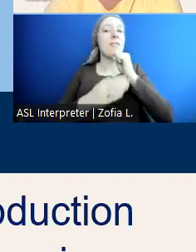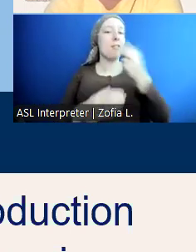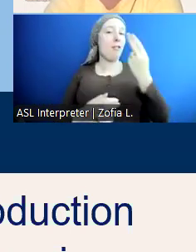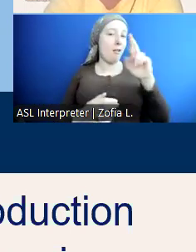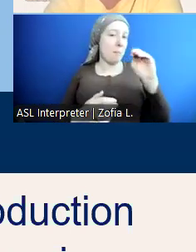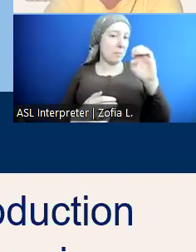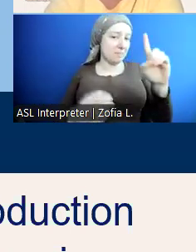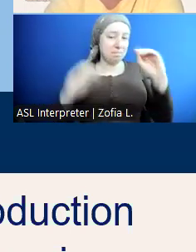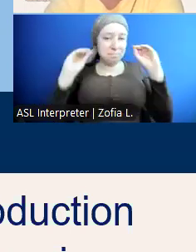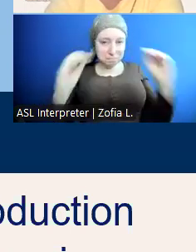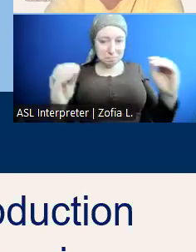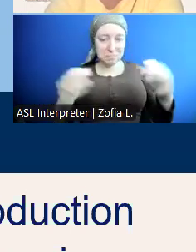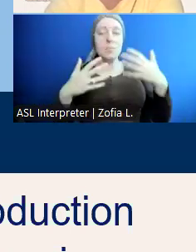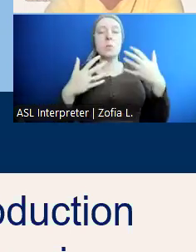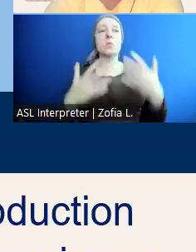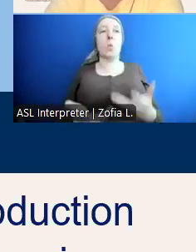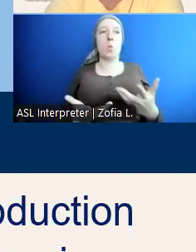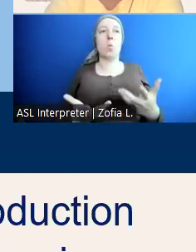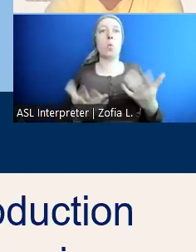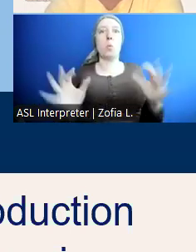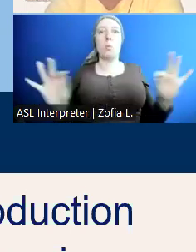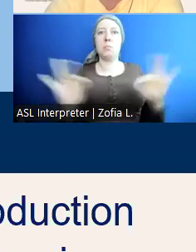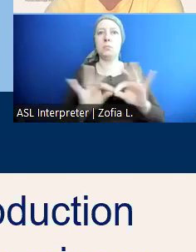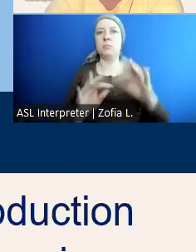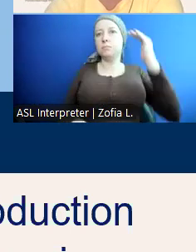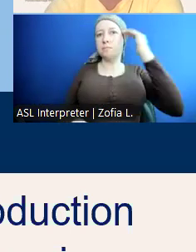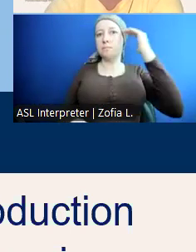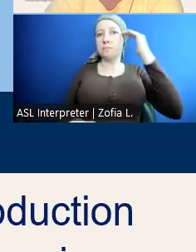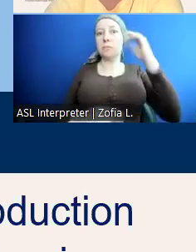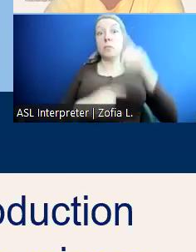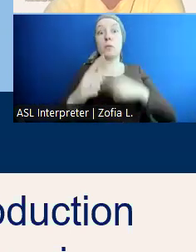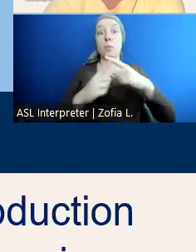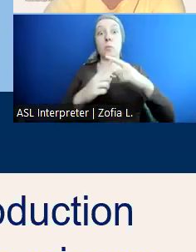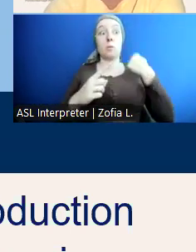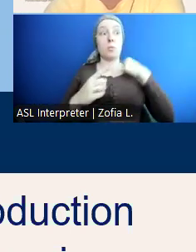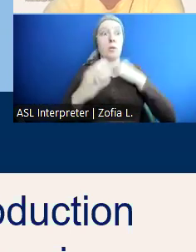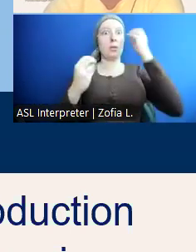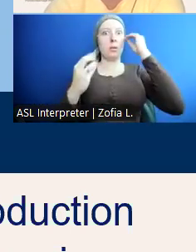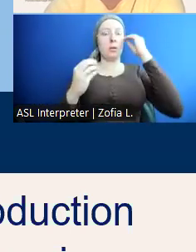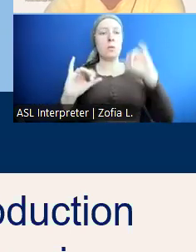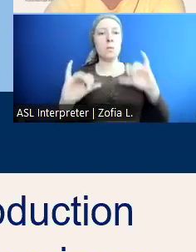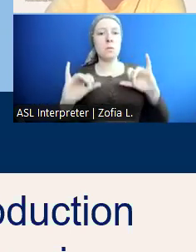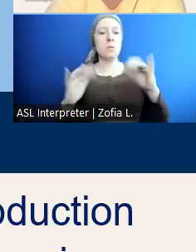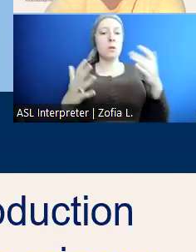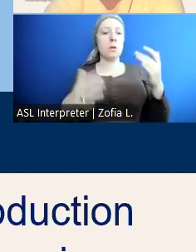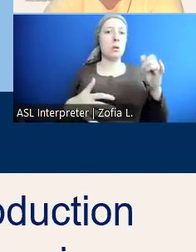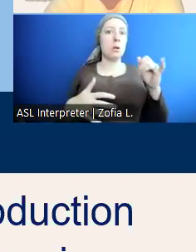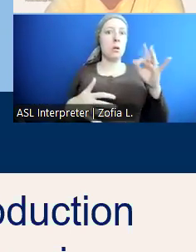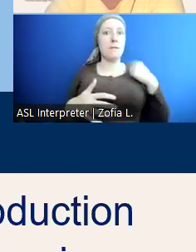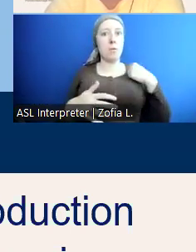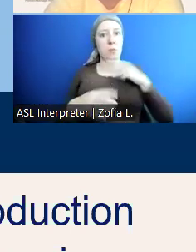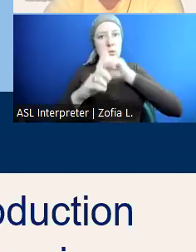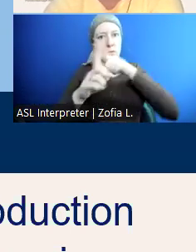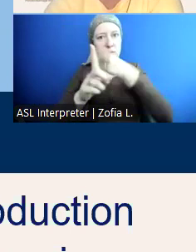so this is important to note as we think about, again, you know, well, you know, if we're solely relying